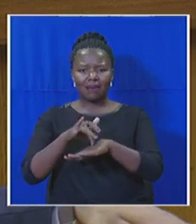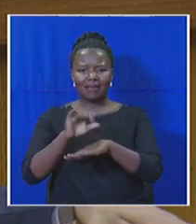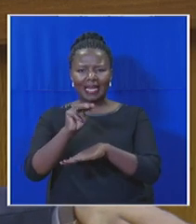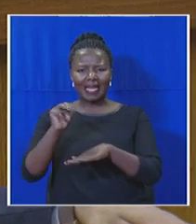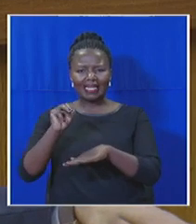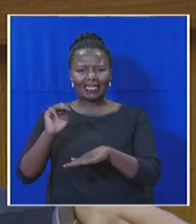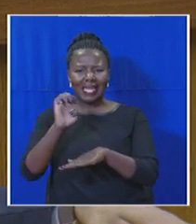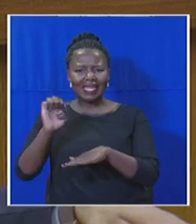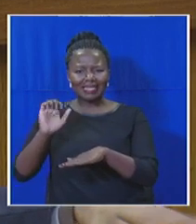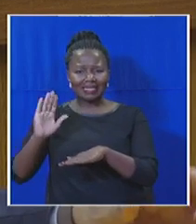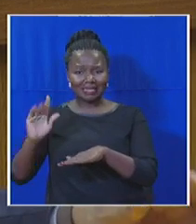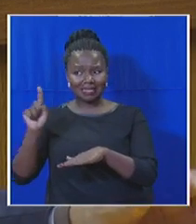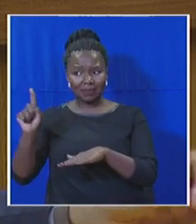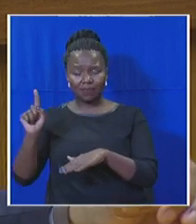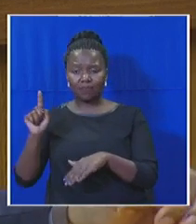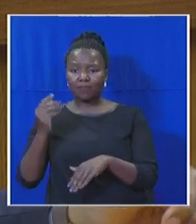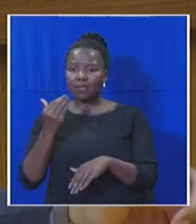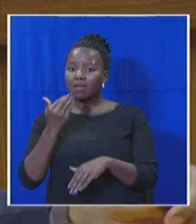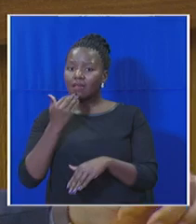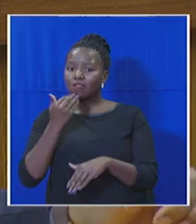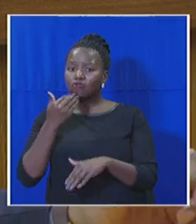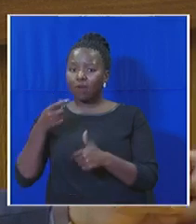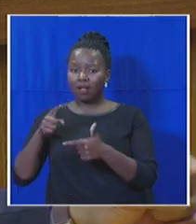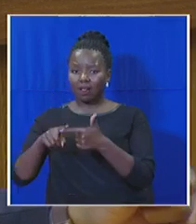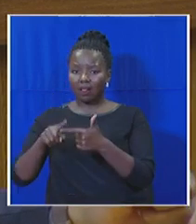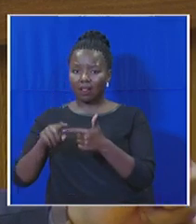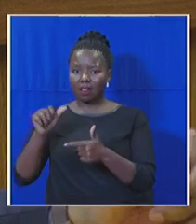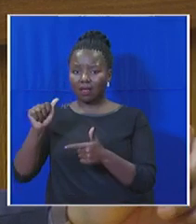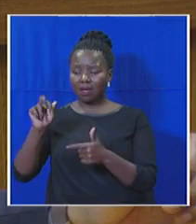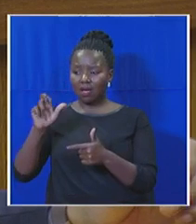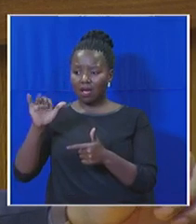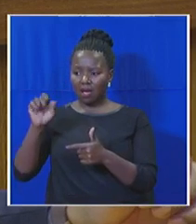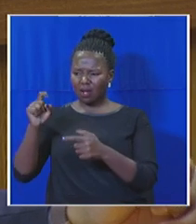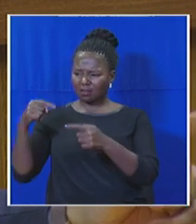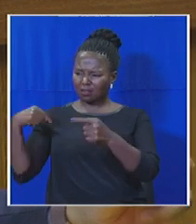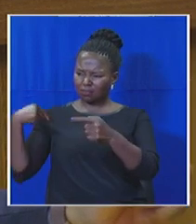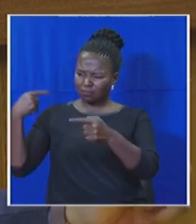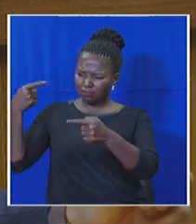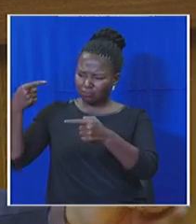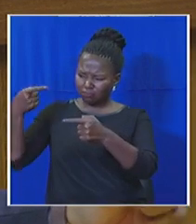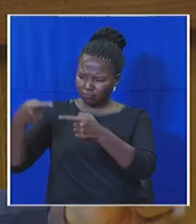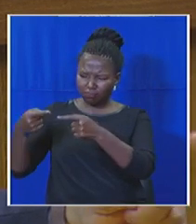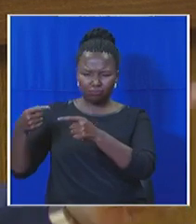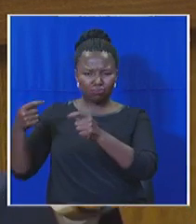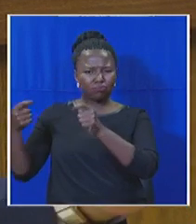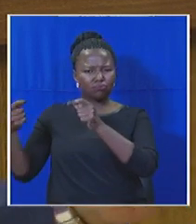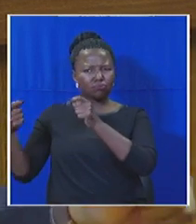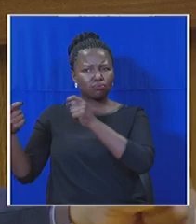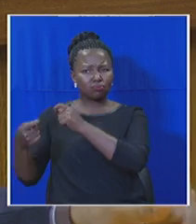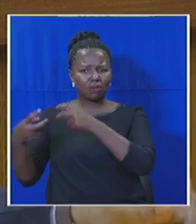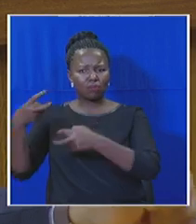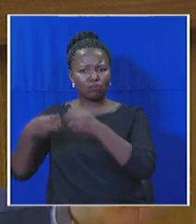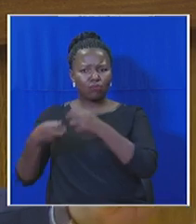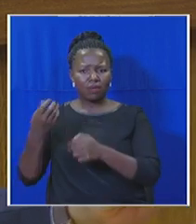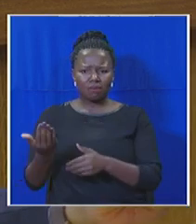the Israel and Arabs in general has evolved over a period. There was a time that all Arabs were